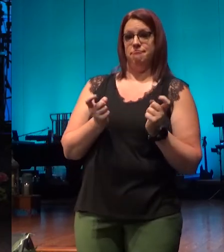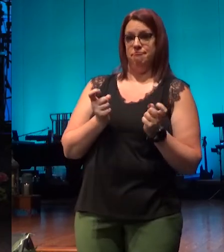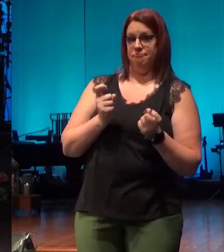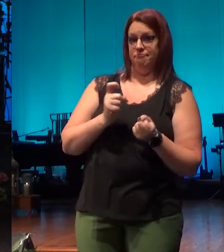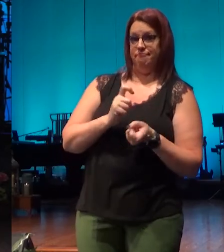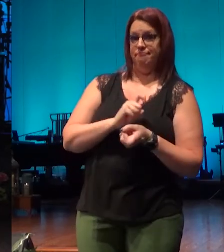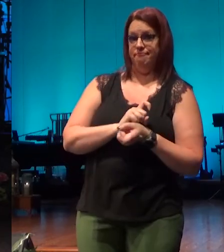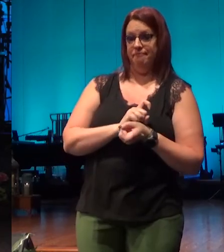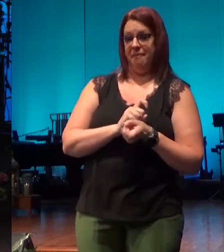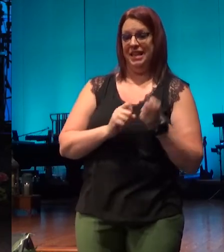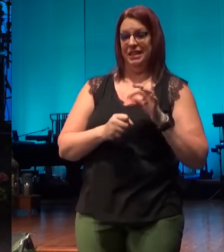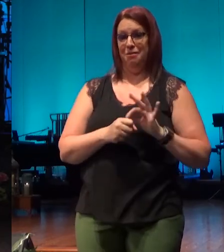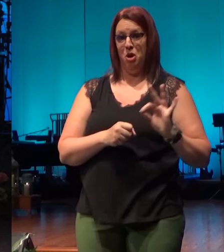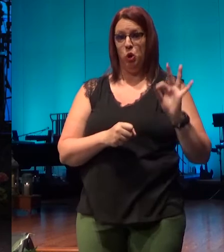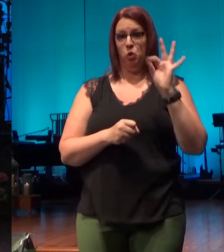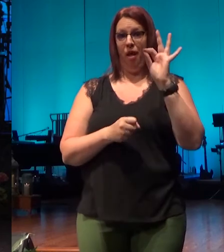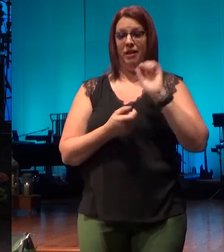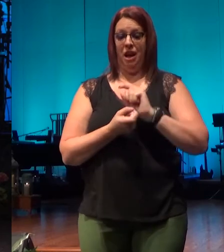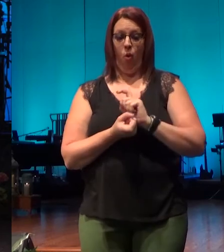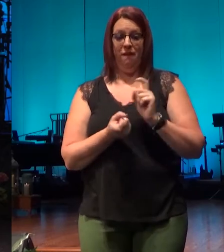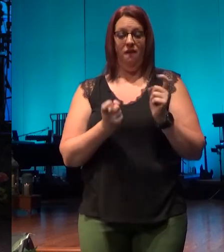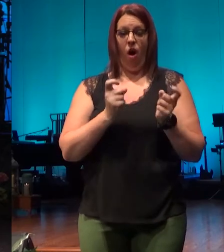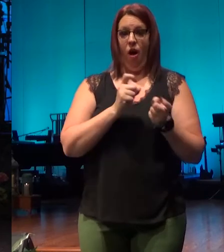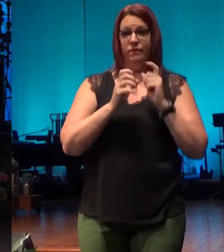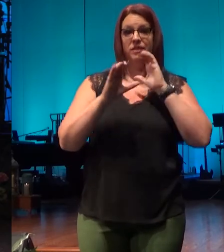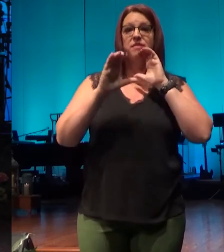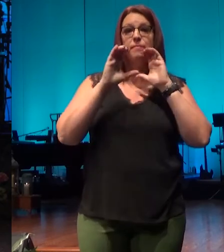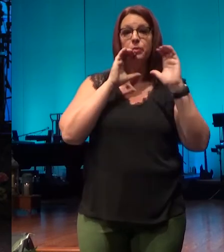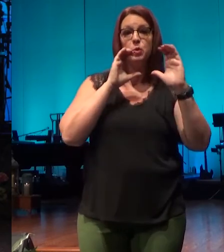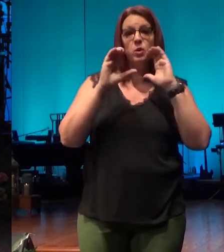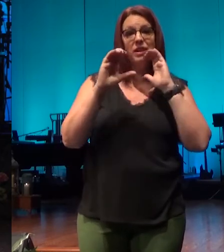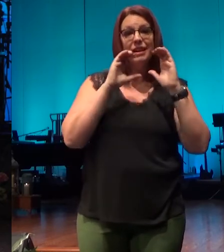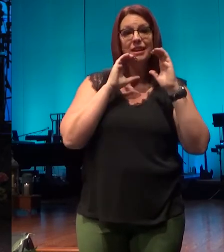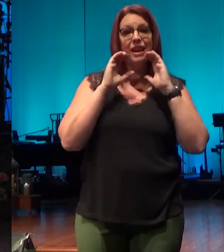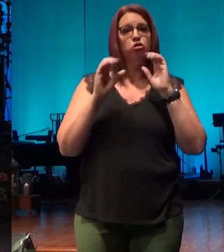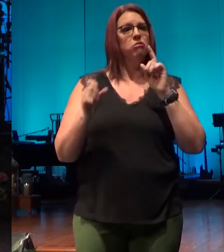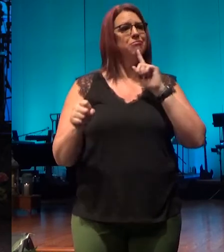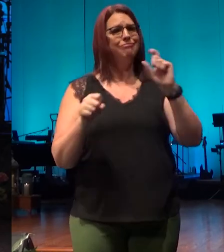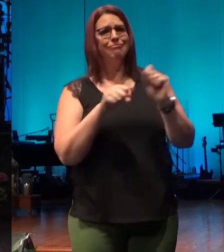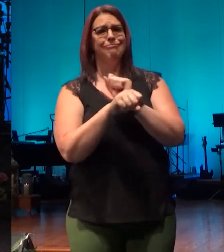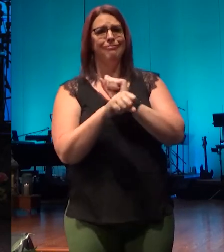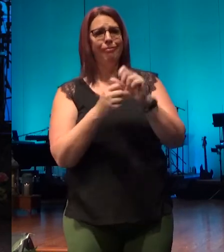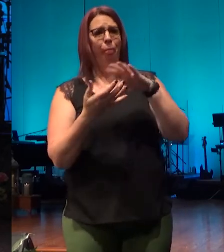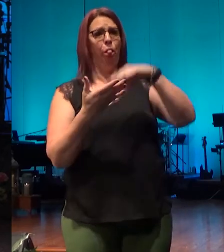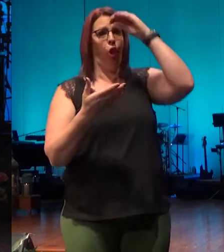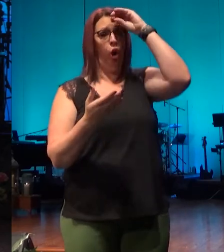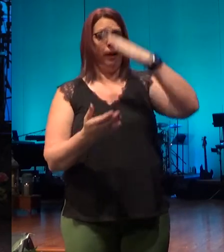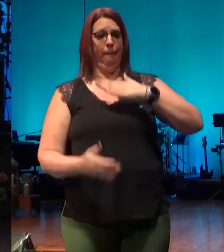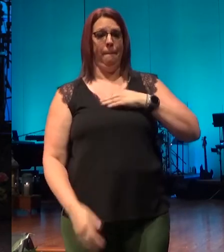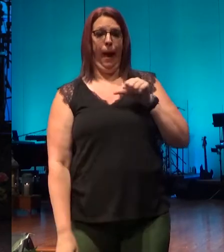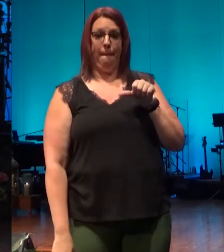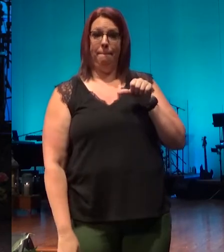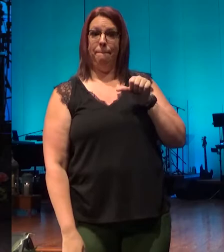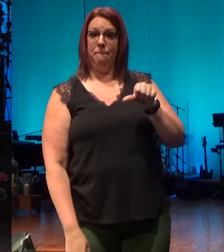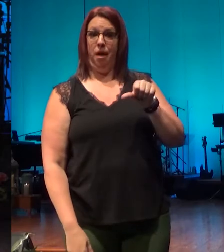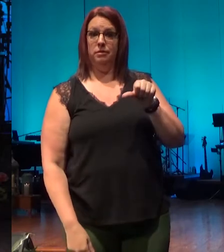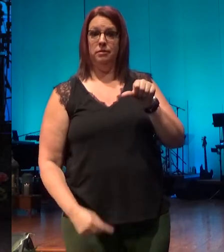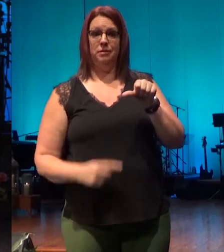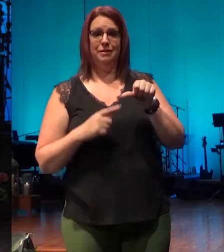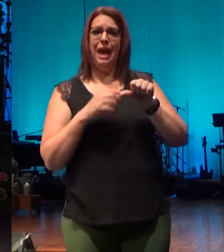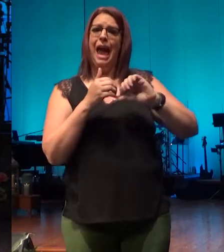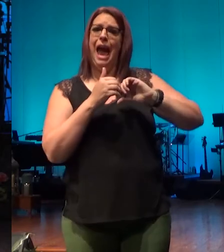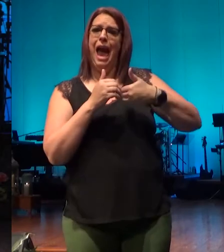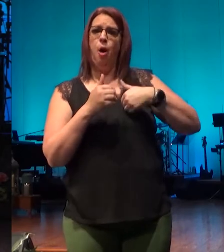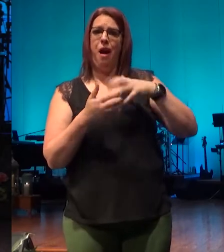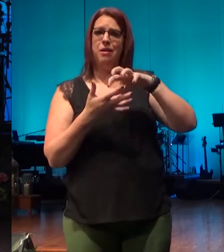and evolved communication is learning about my buttons and learning to deactivate